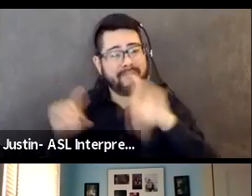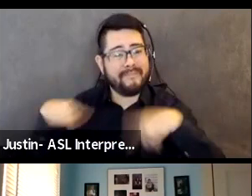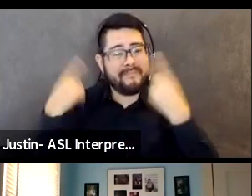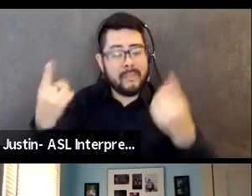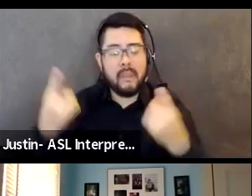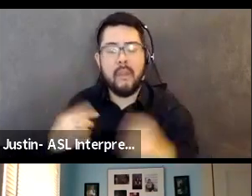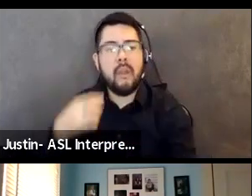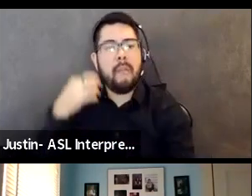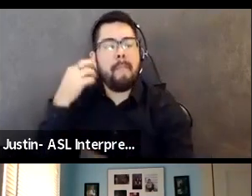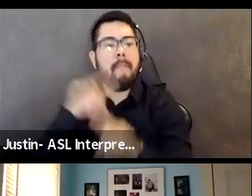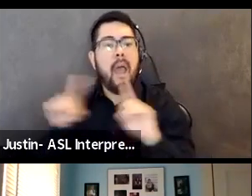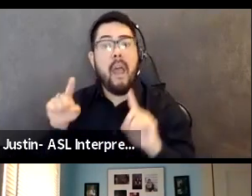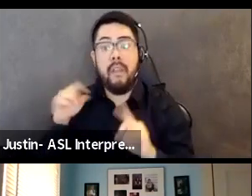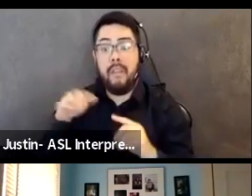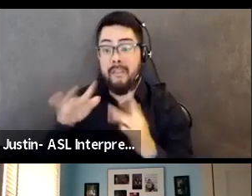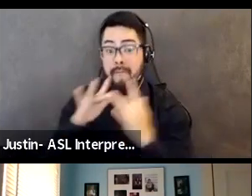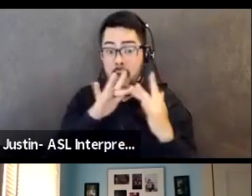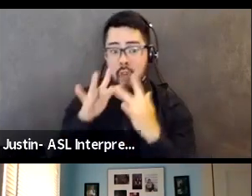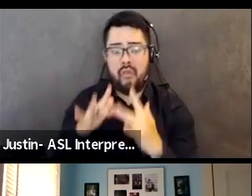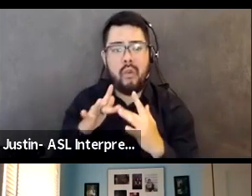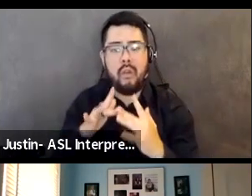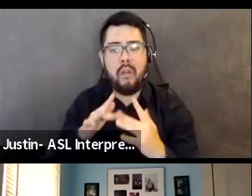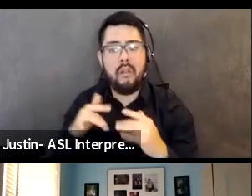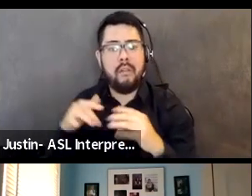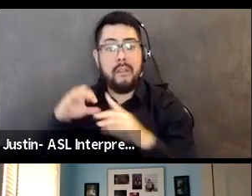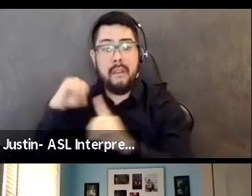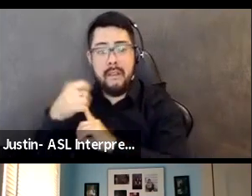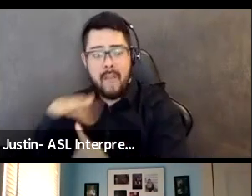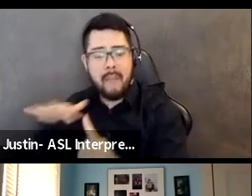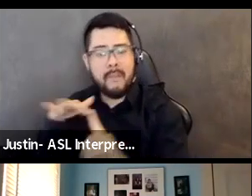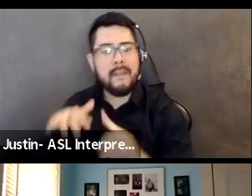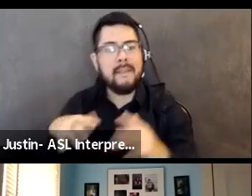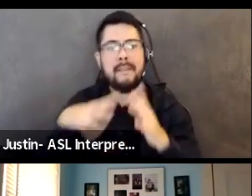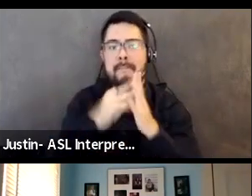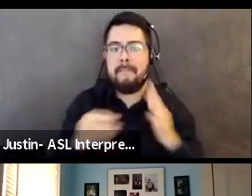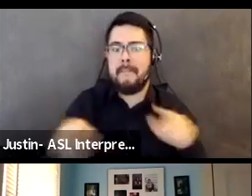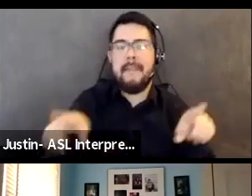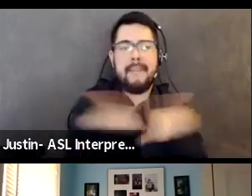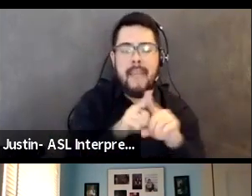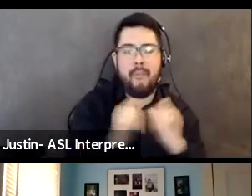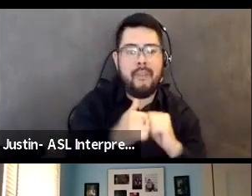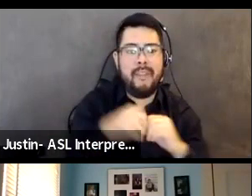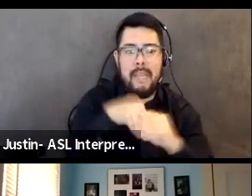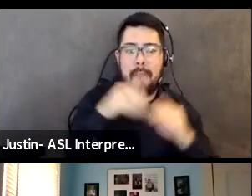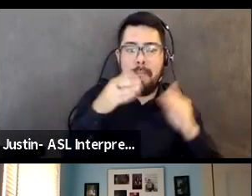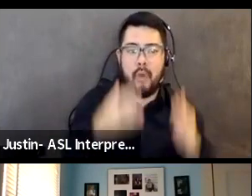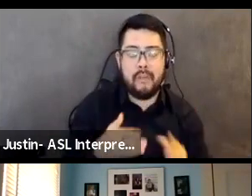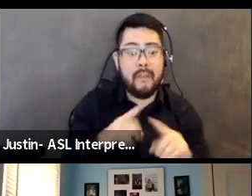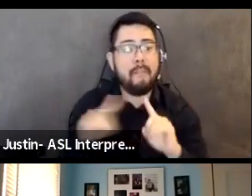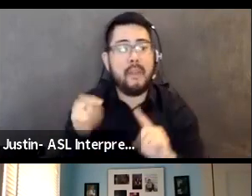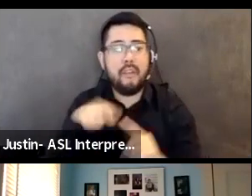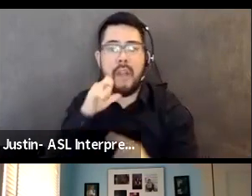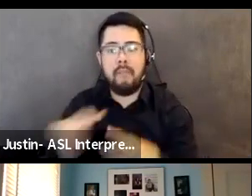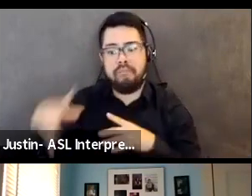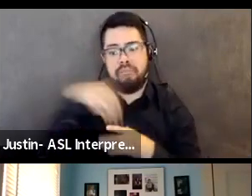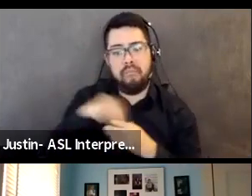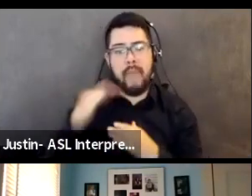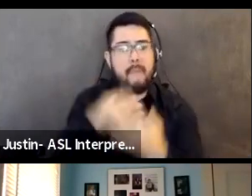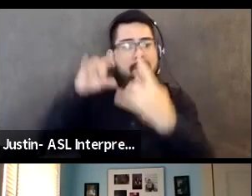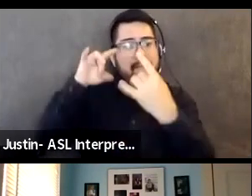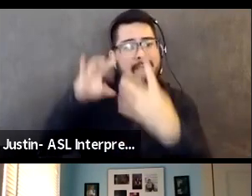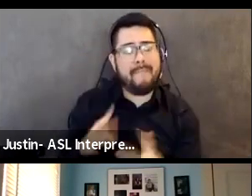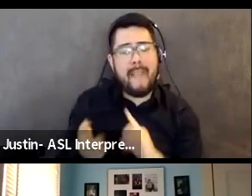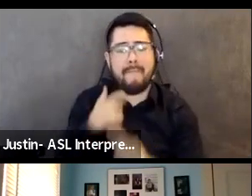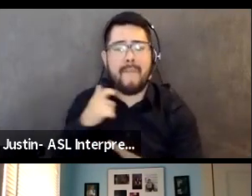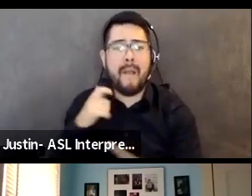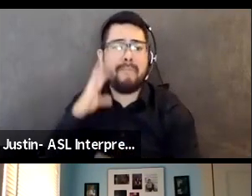board cramming a virtual replication of the status quo school diamond without seeking the creative input and experience of the thousands of educators